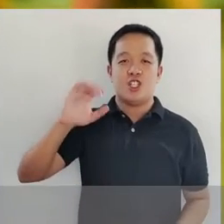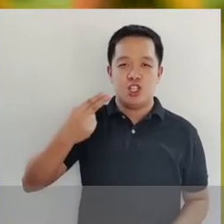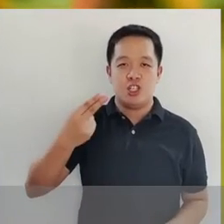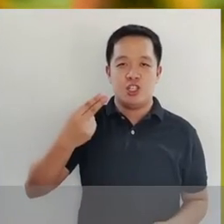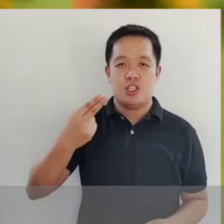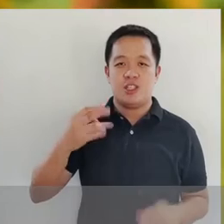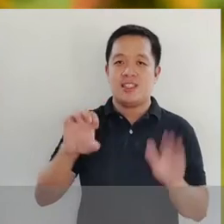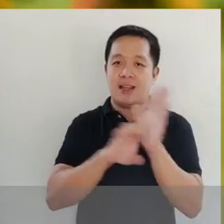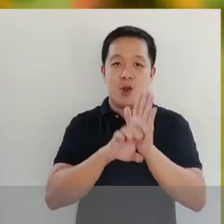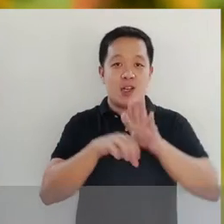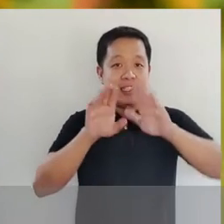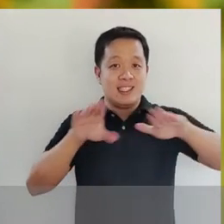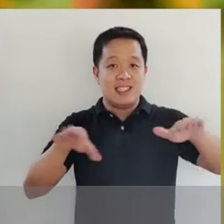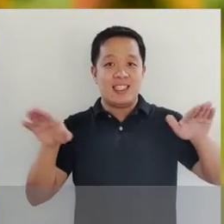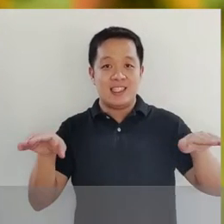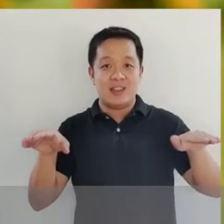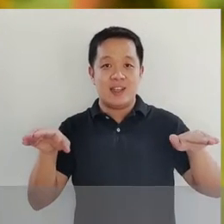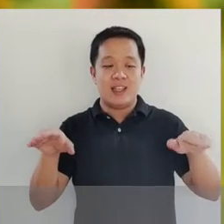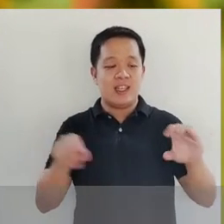as in children.